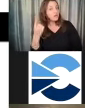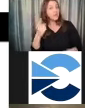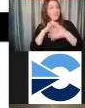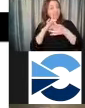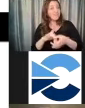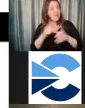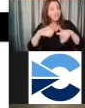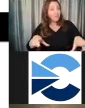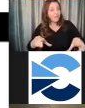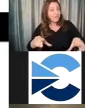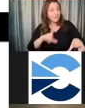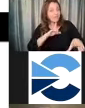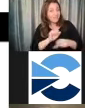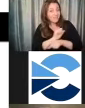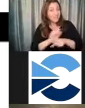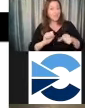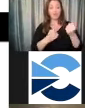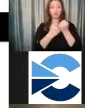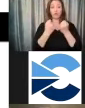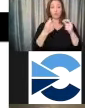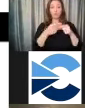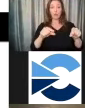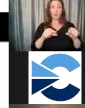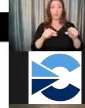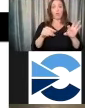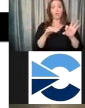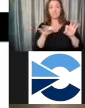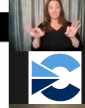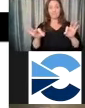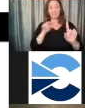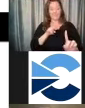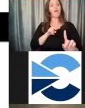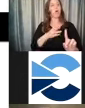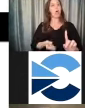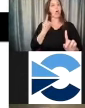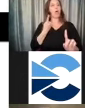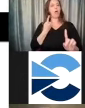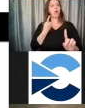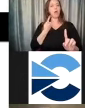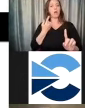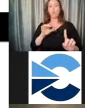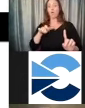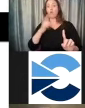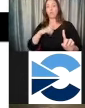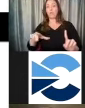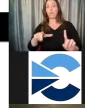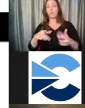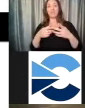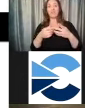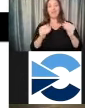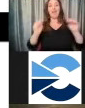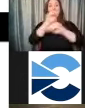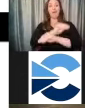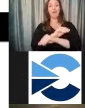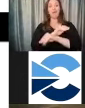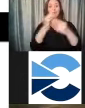linguistically speaking, the sentence structure may be understood similarly or differently across